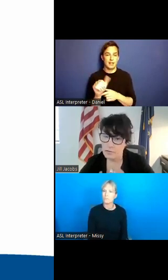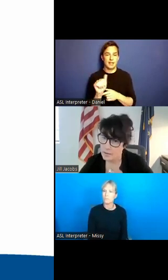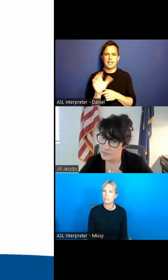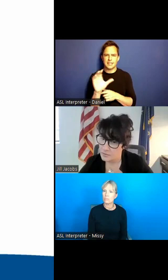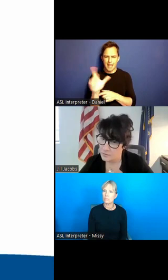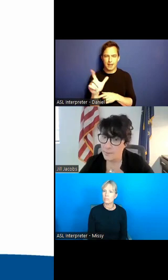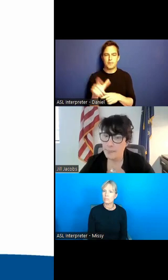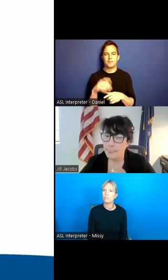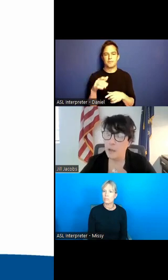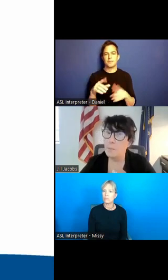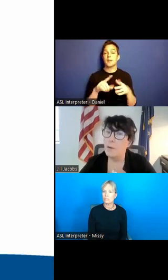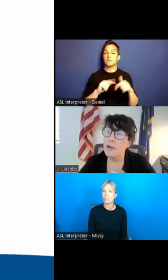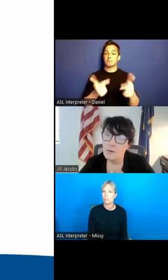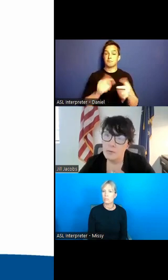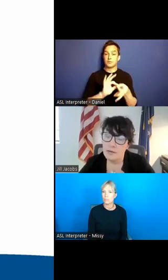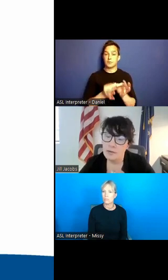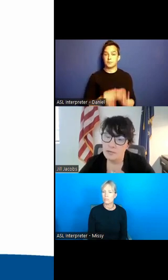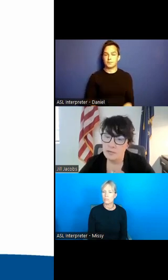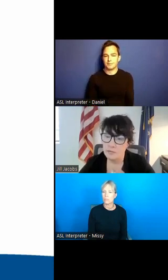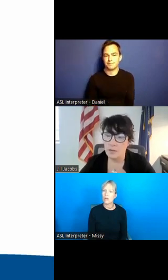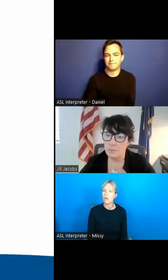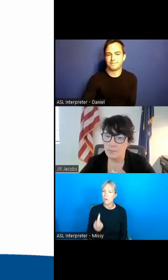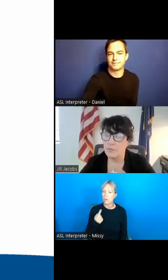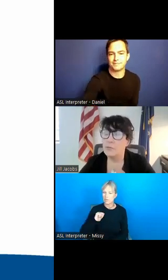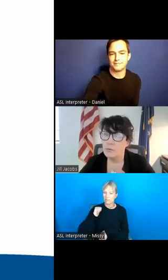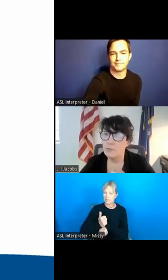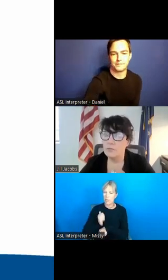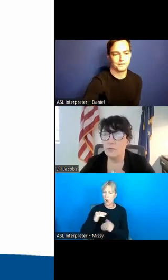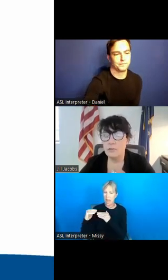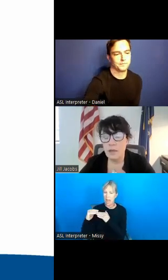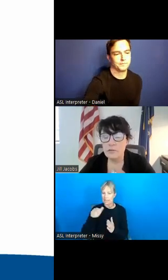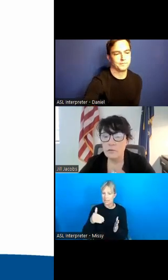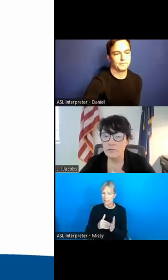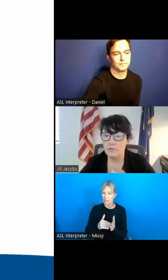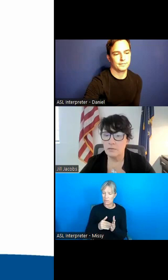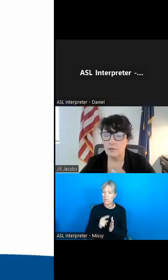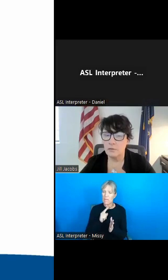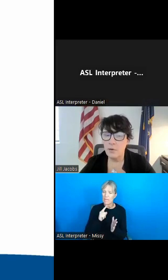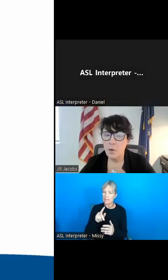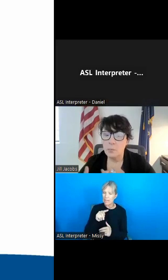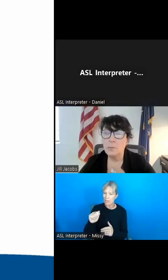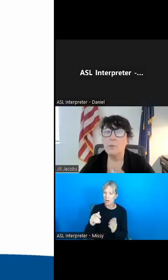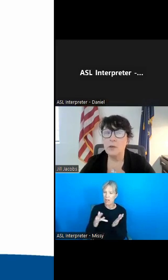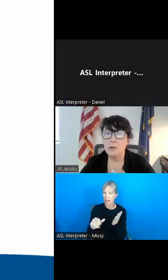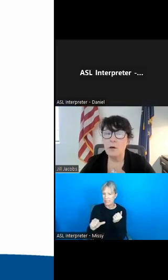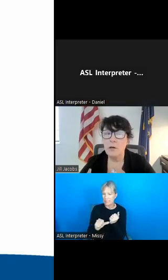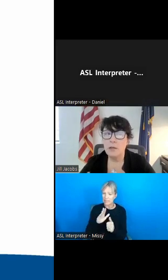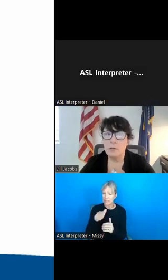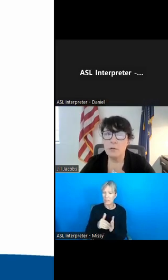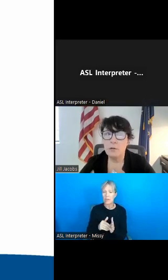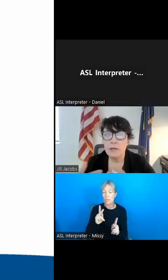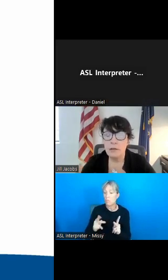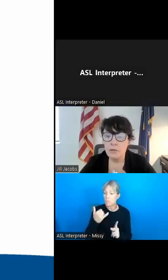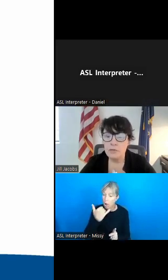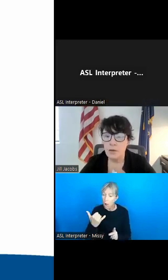launched last year our Equity Center. It's a technical assistance center where people can call, they